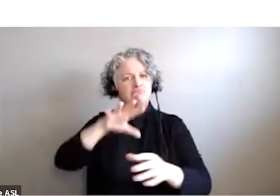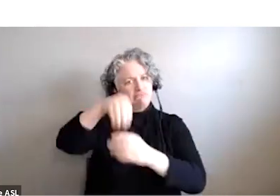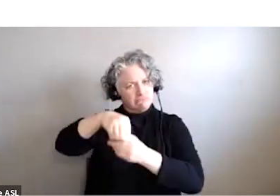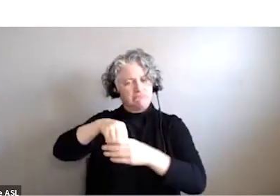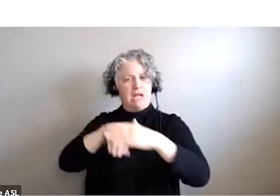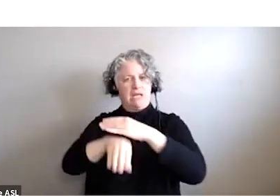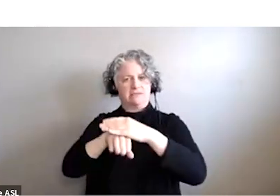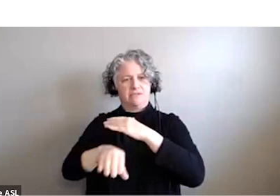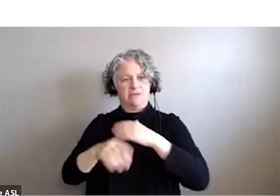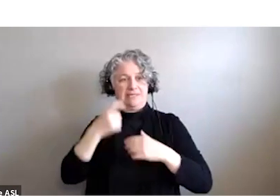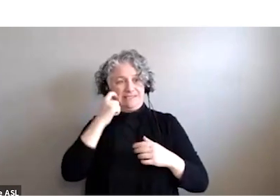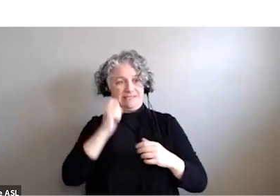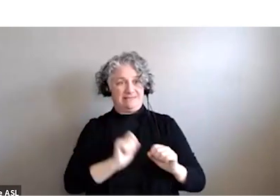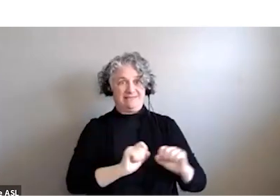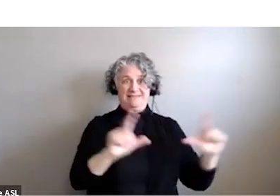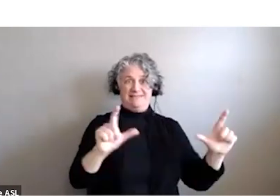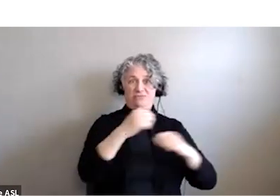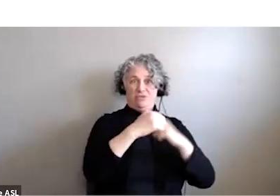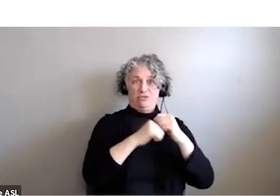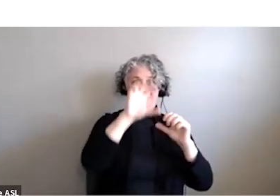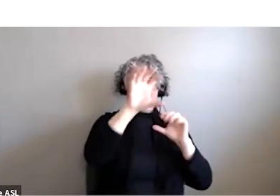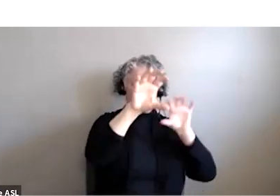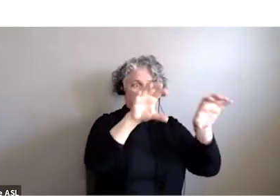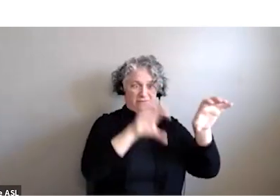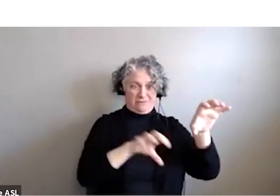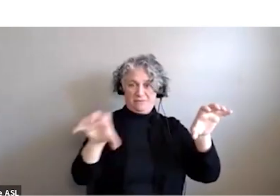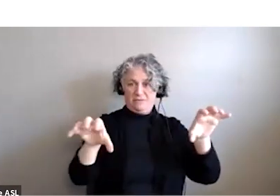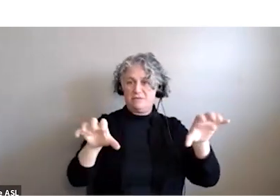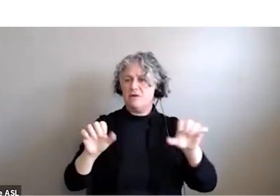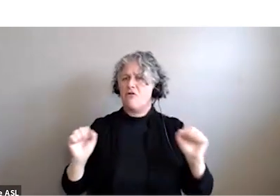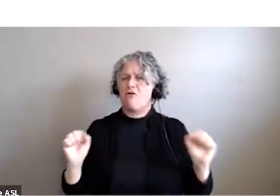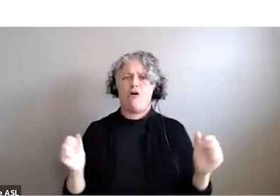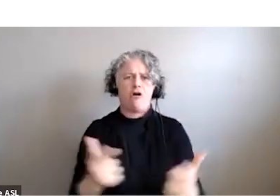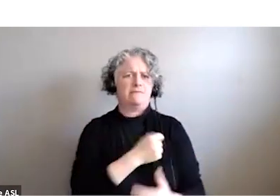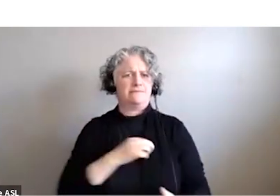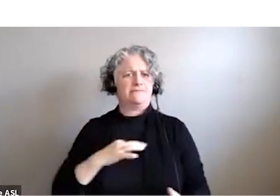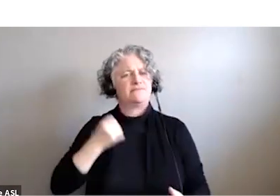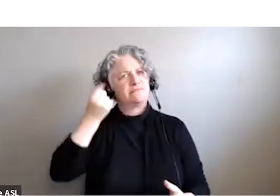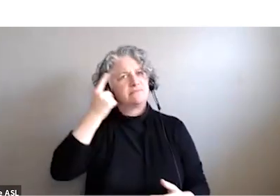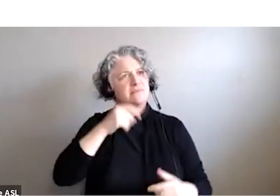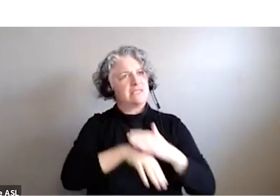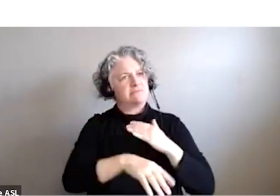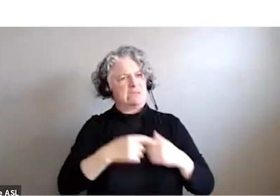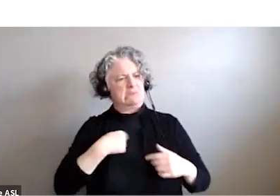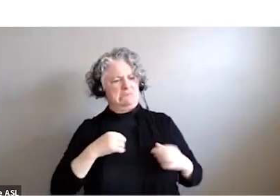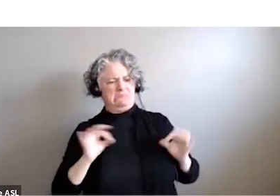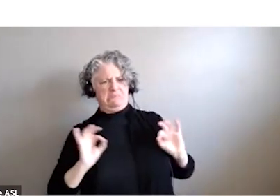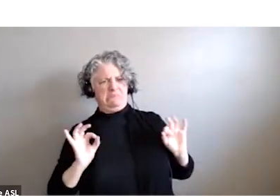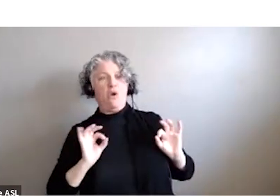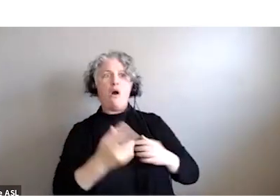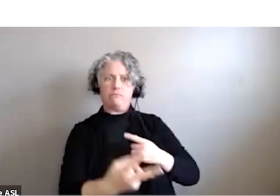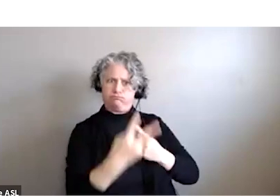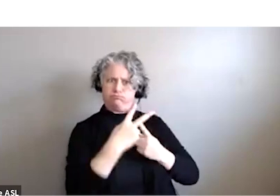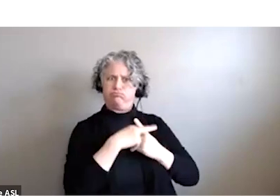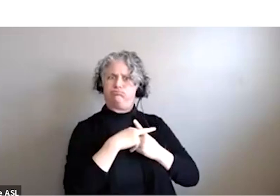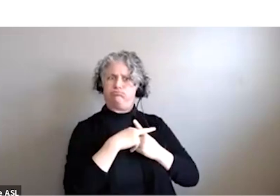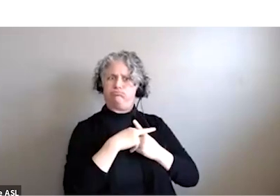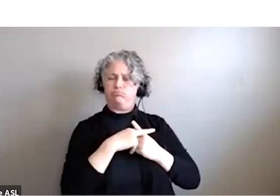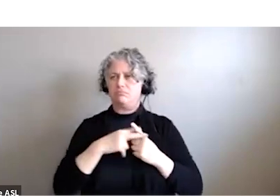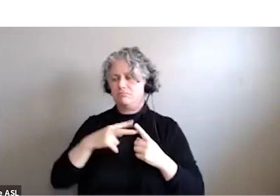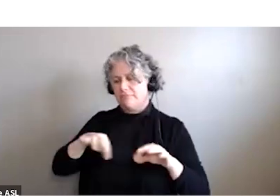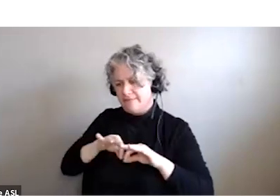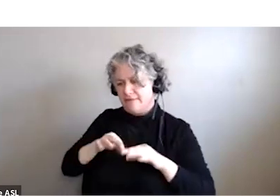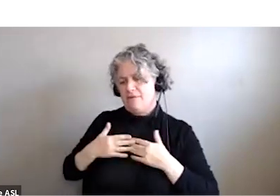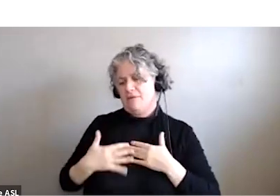shown is that every employee, regardless of their role, understands how accessibility impacts their work and can apply it for